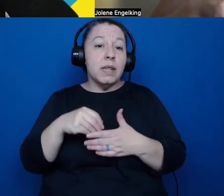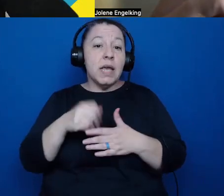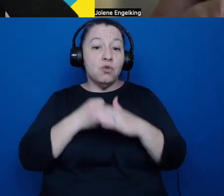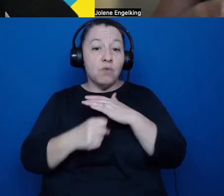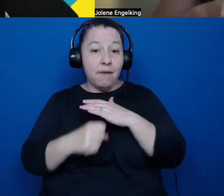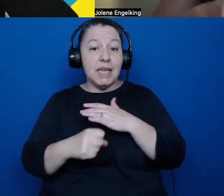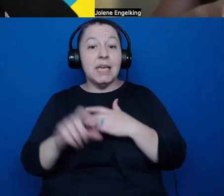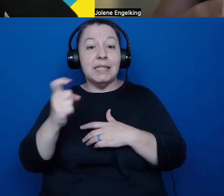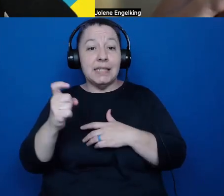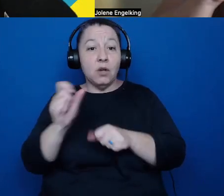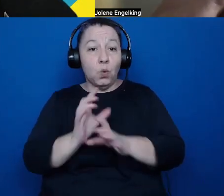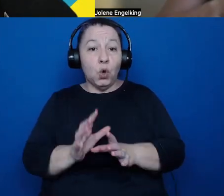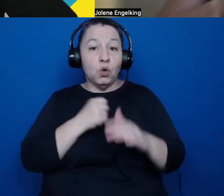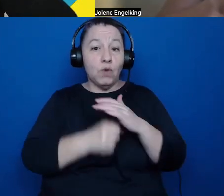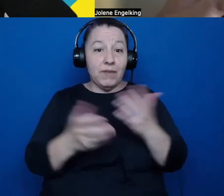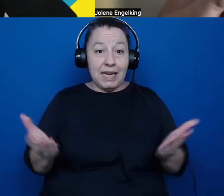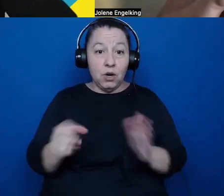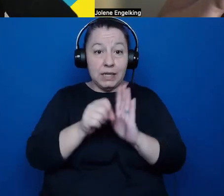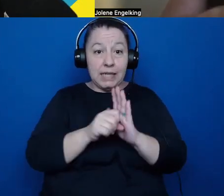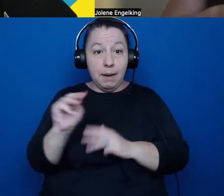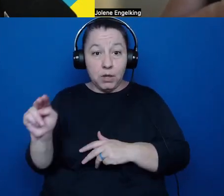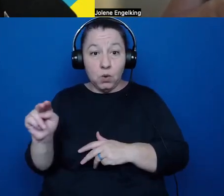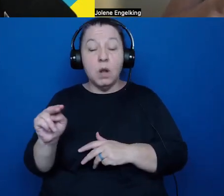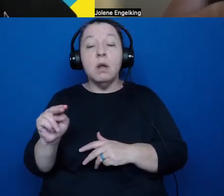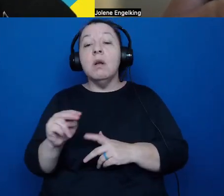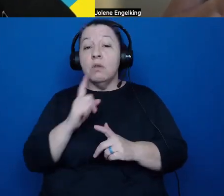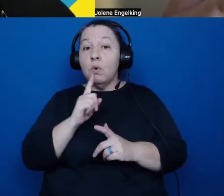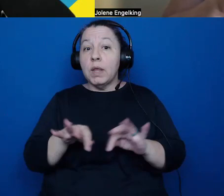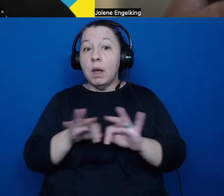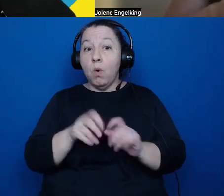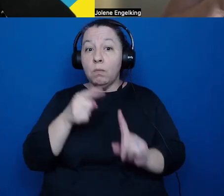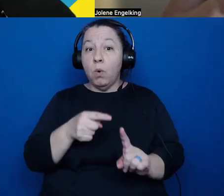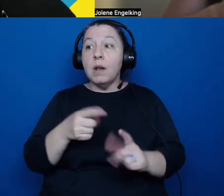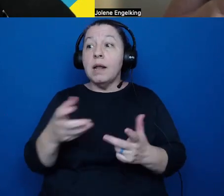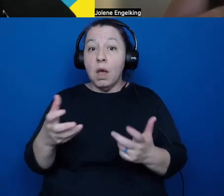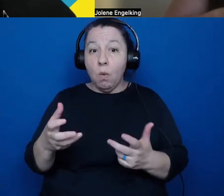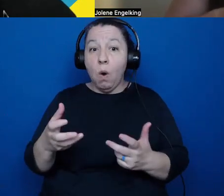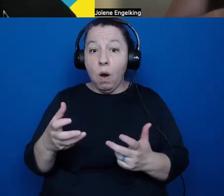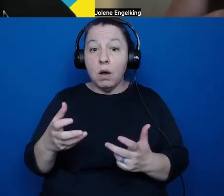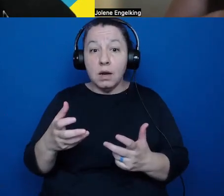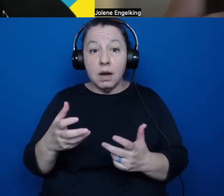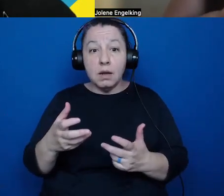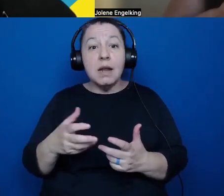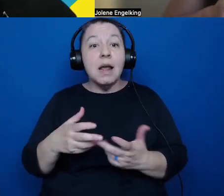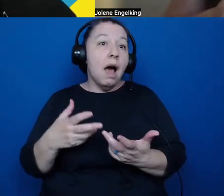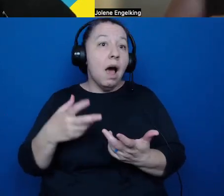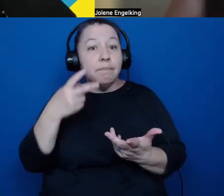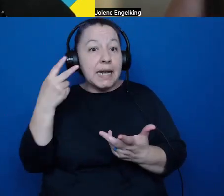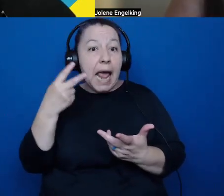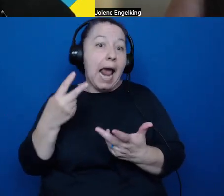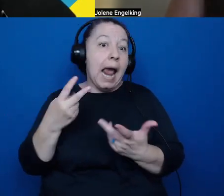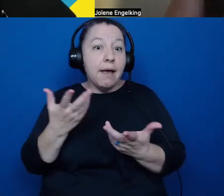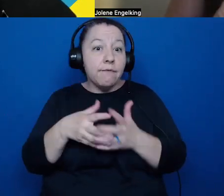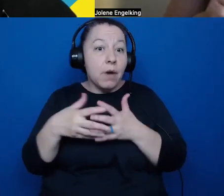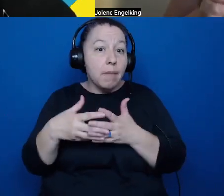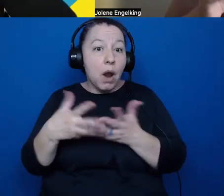worker trafficking here in Minnesota, you know, the big thing was they wanted a native survivor or a native advocate to be able to connect with, right? And so even more than a